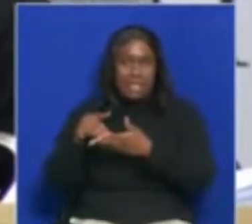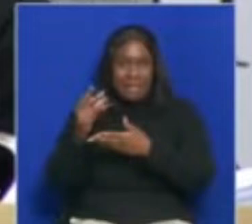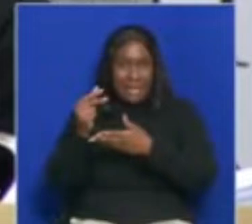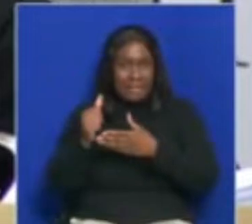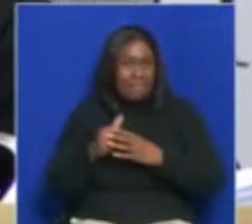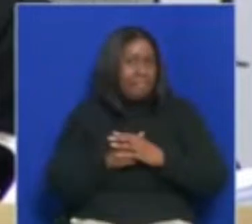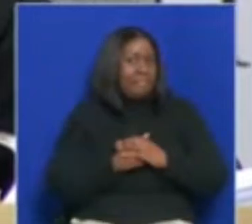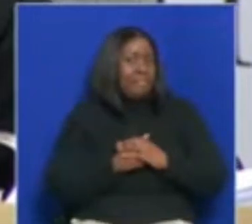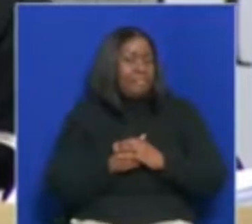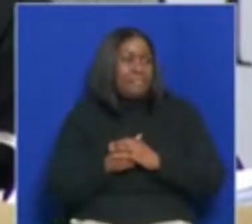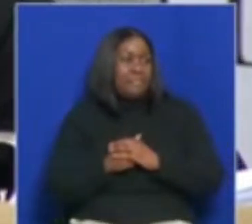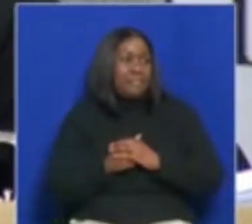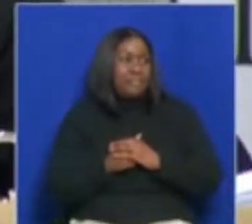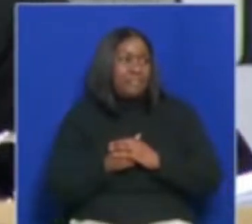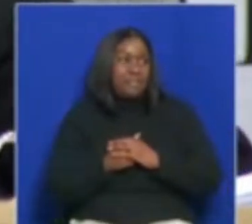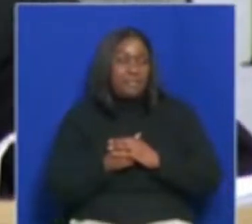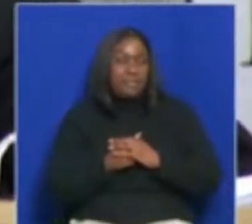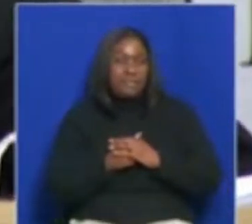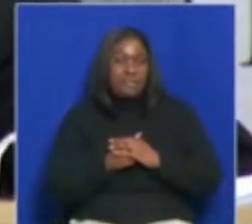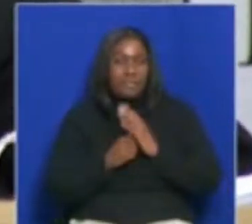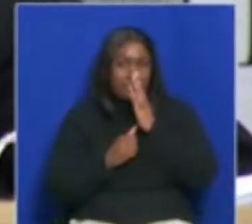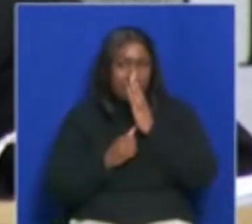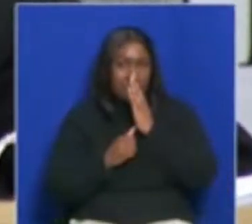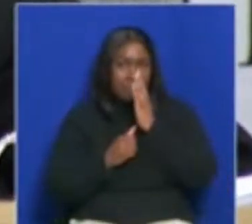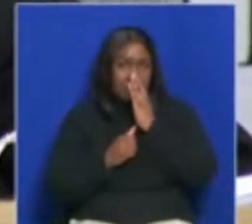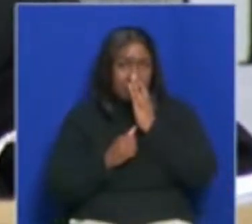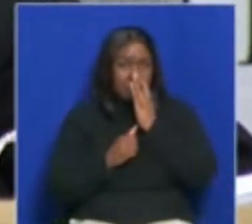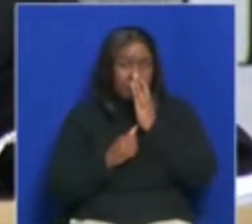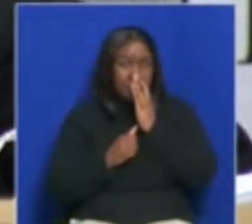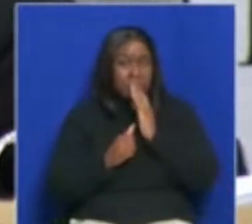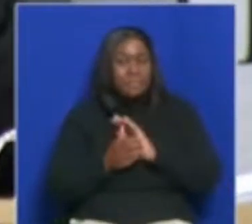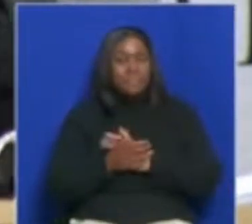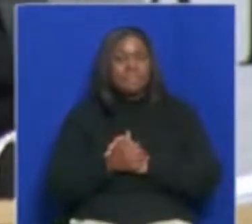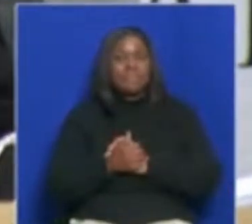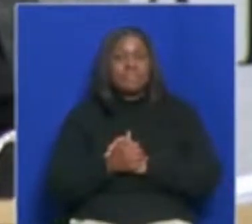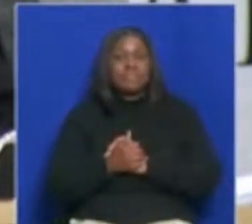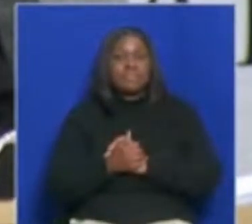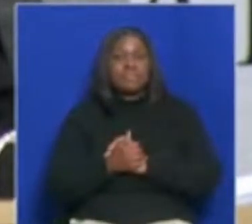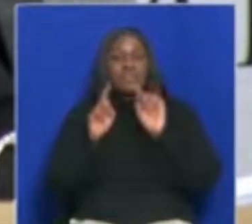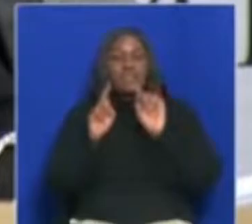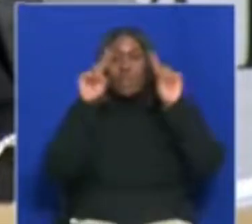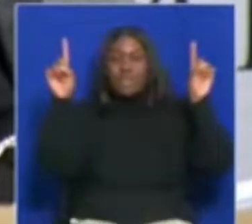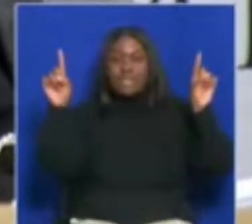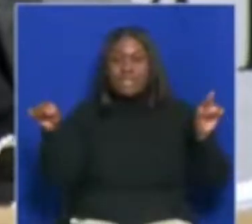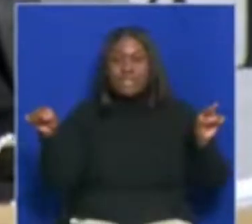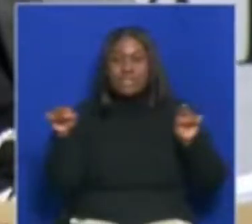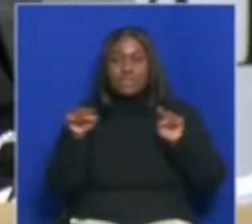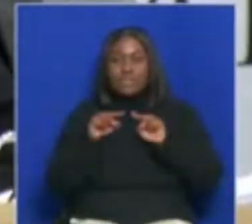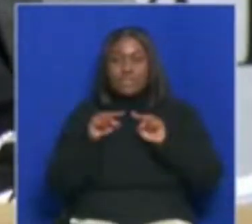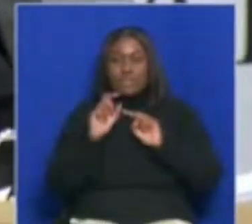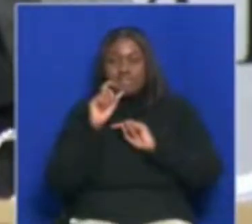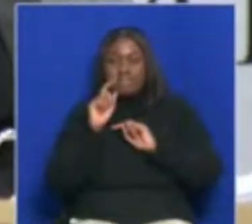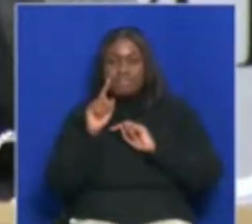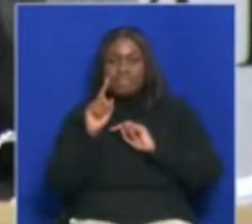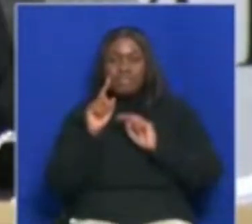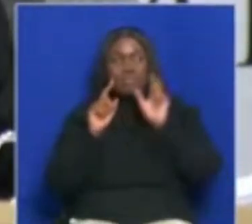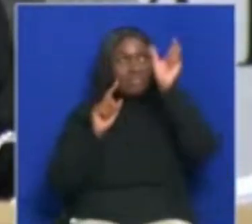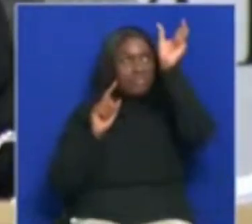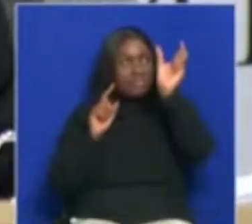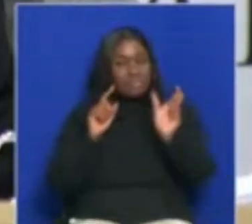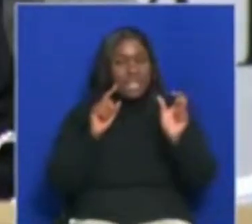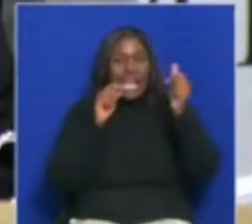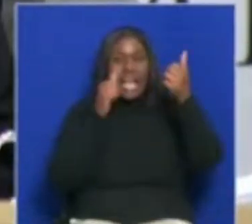on this, on the screen that's displayed, the column that says account is redacted, but there are various